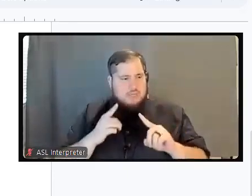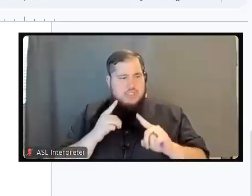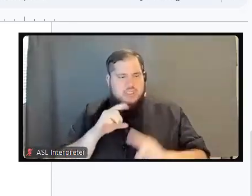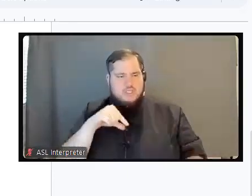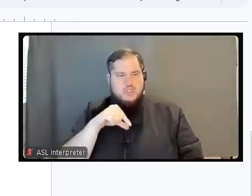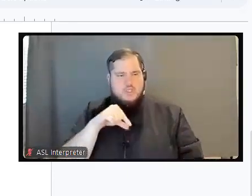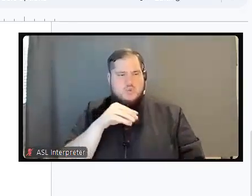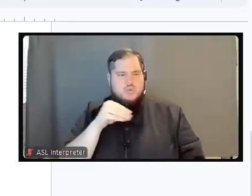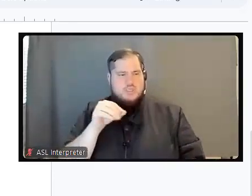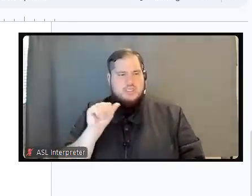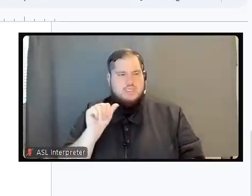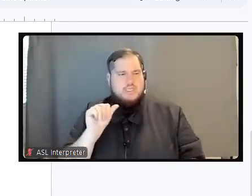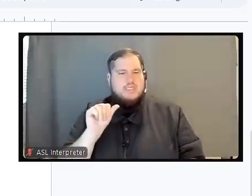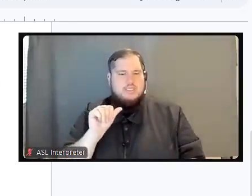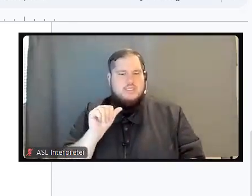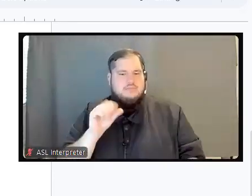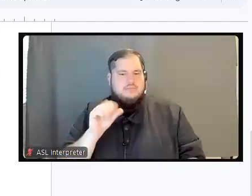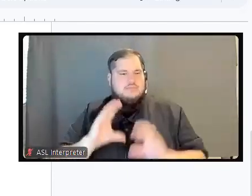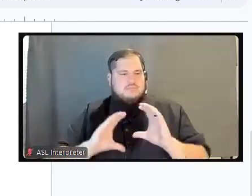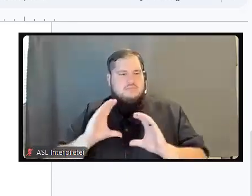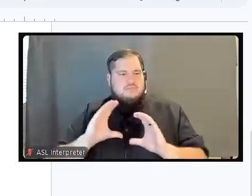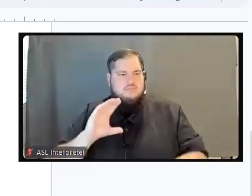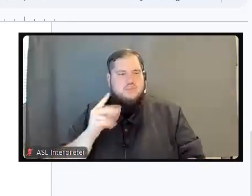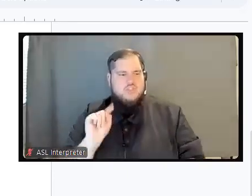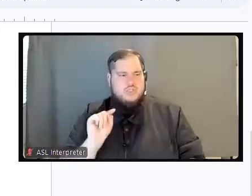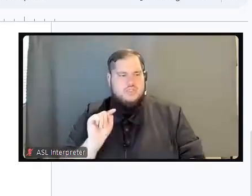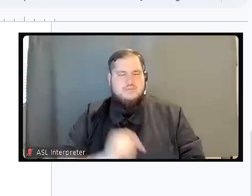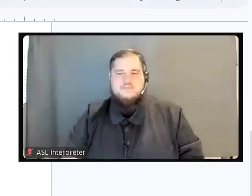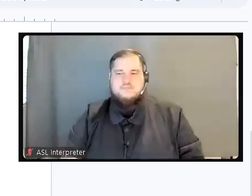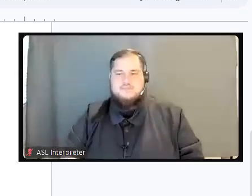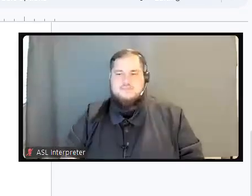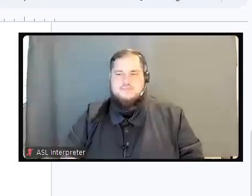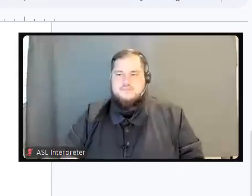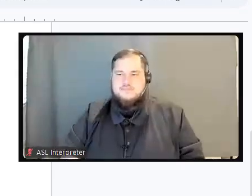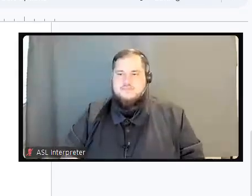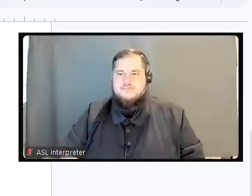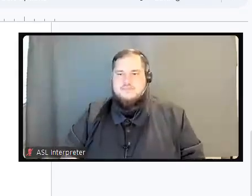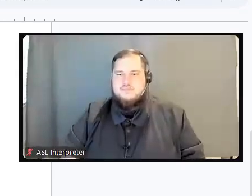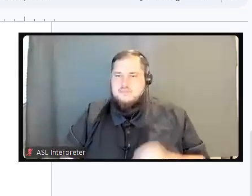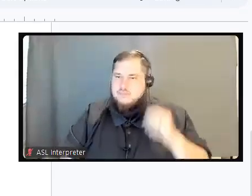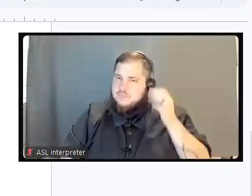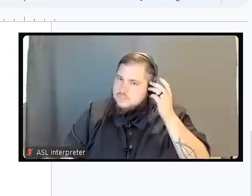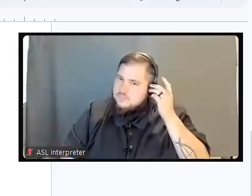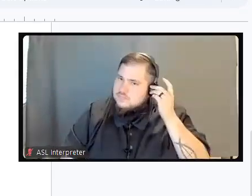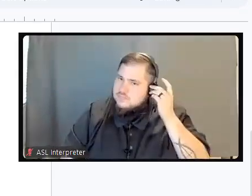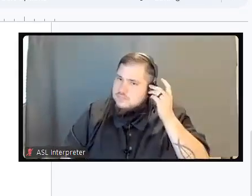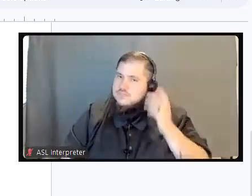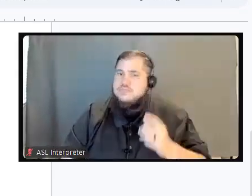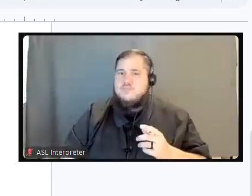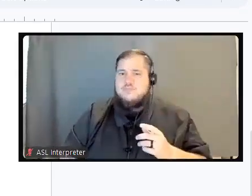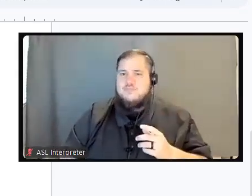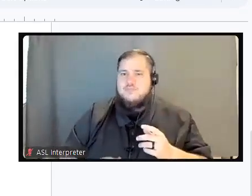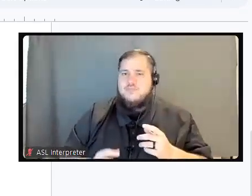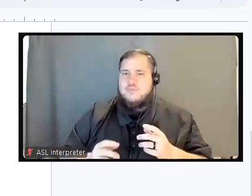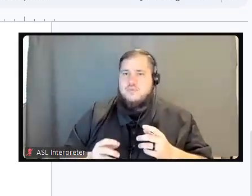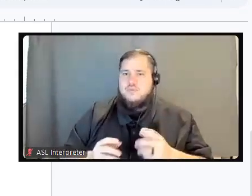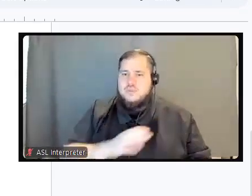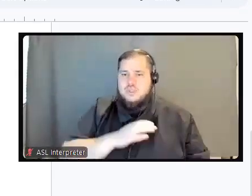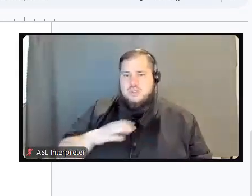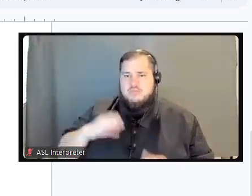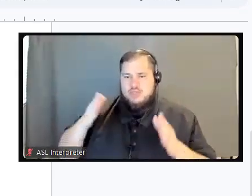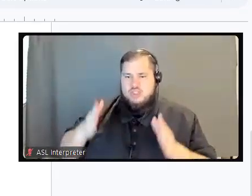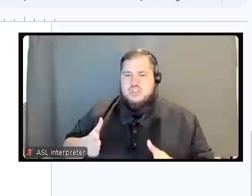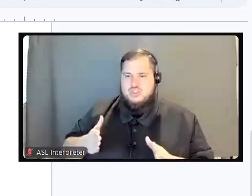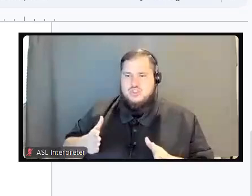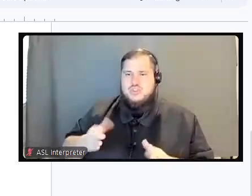Okay. So recruiting a deputy commissioner in charge of adult services. Commissioner Smith is the commissioner